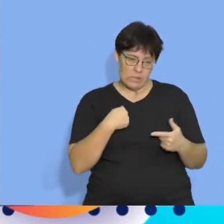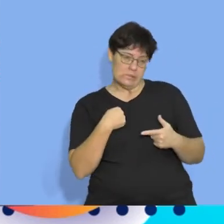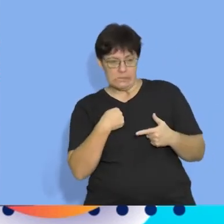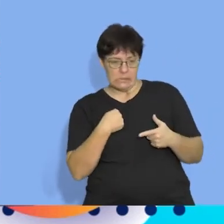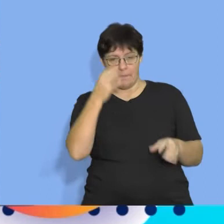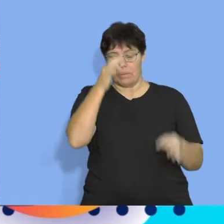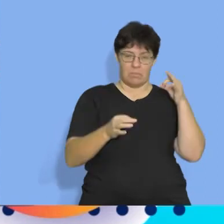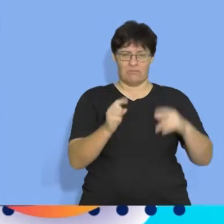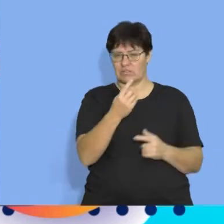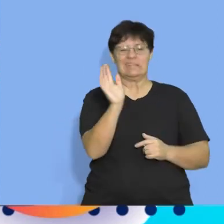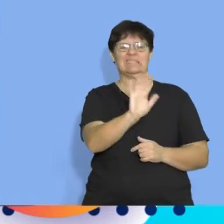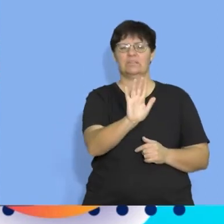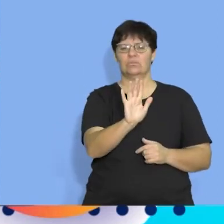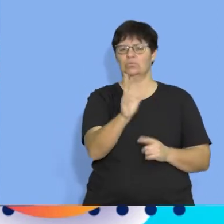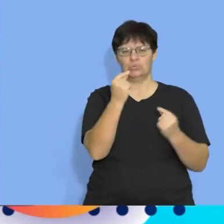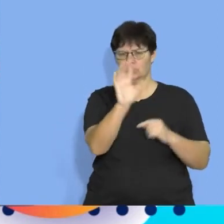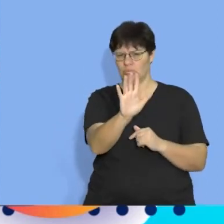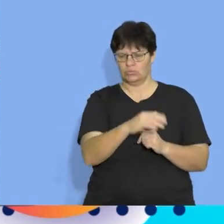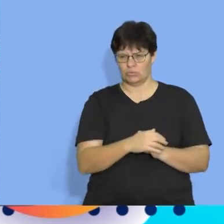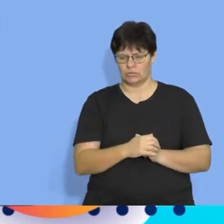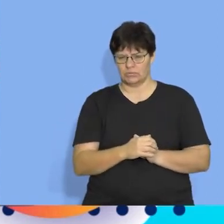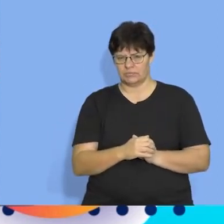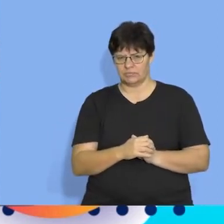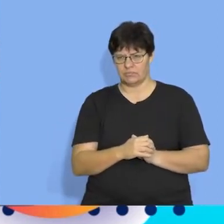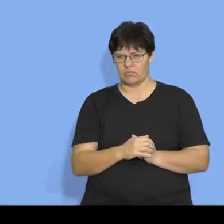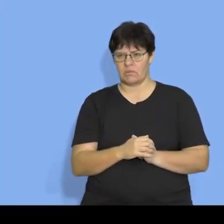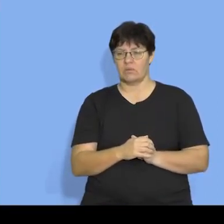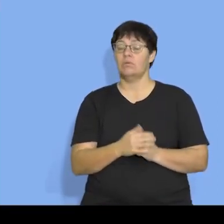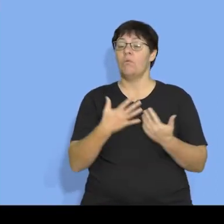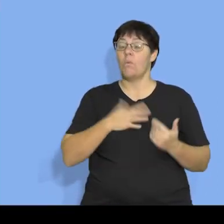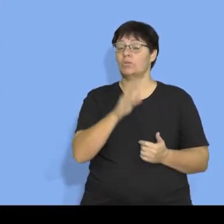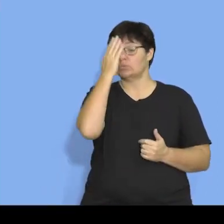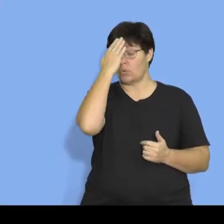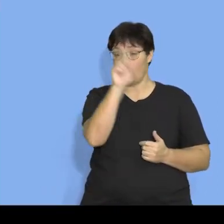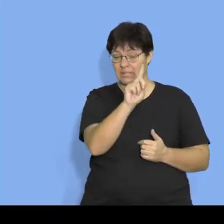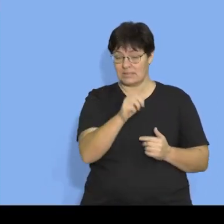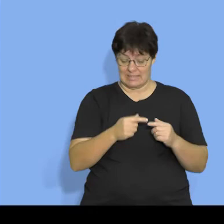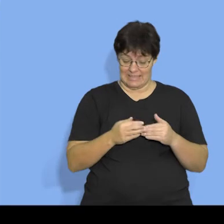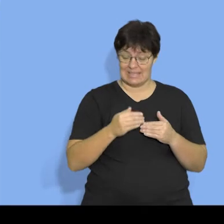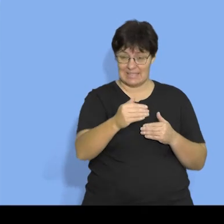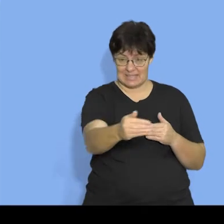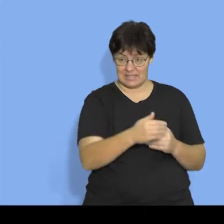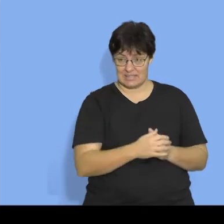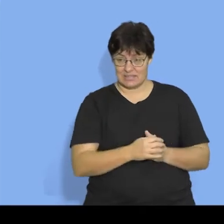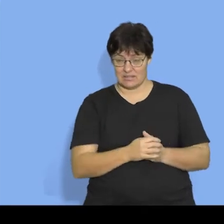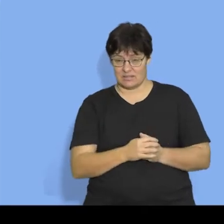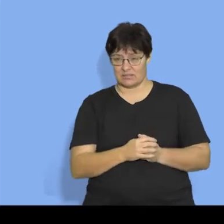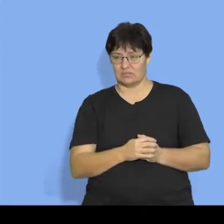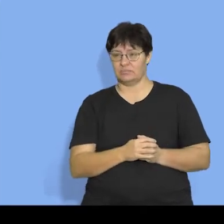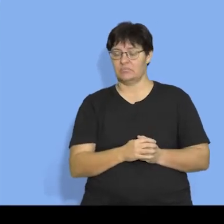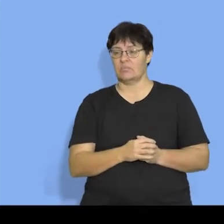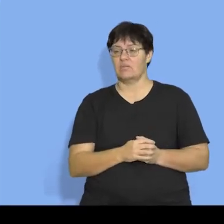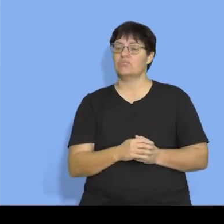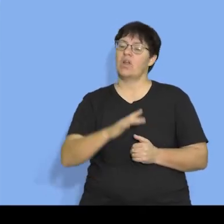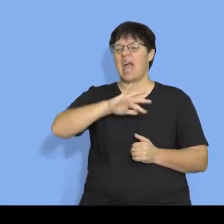the equation first. Don't do that. Okay, so we want to know what distance. They